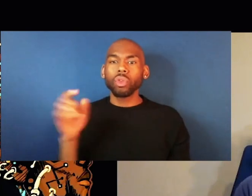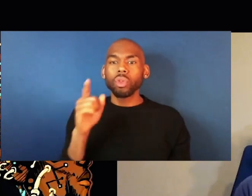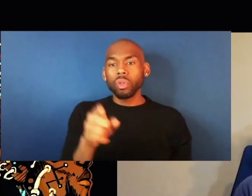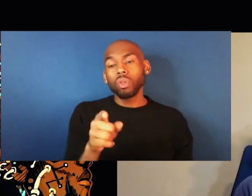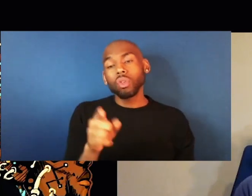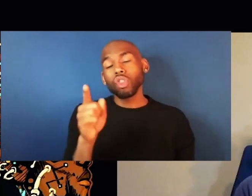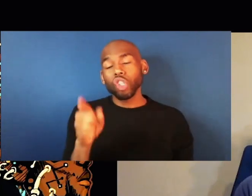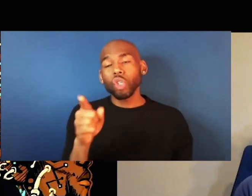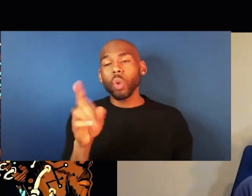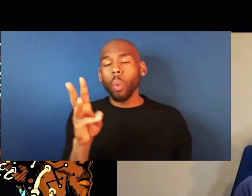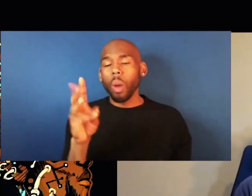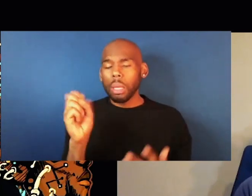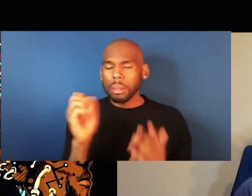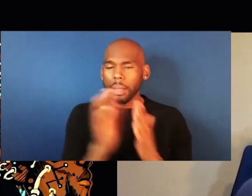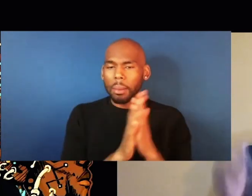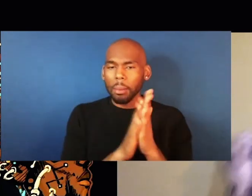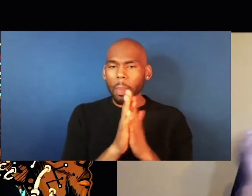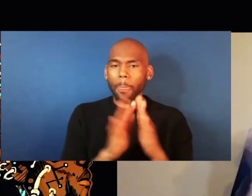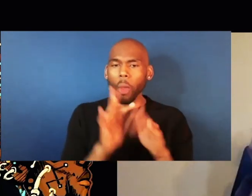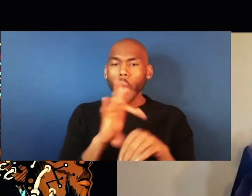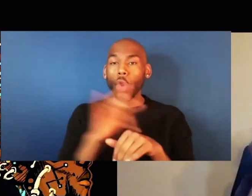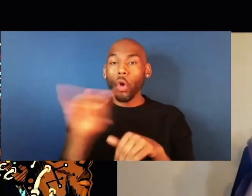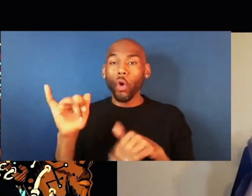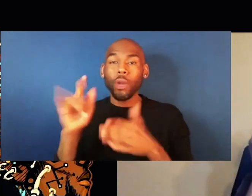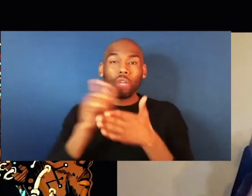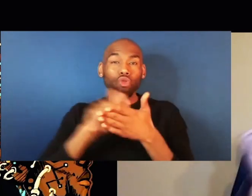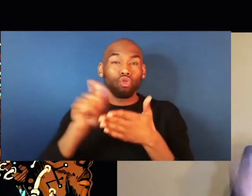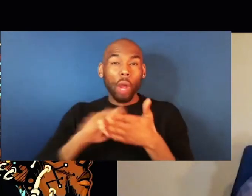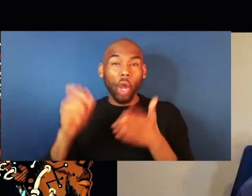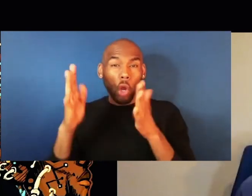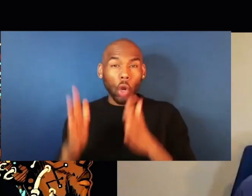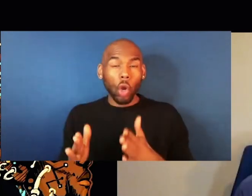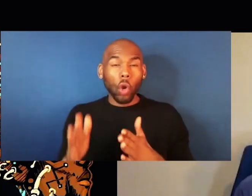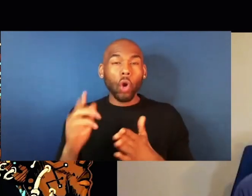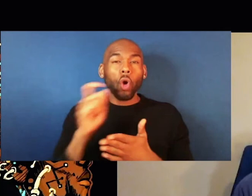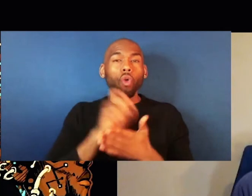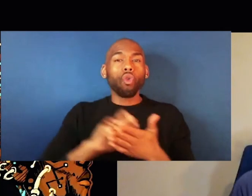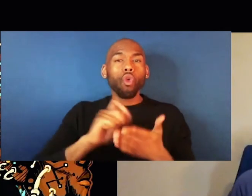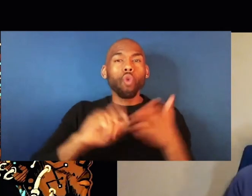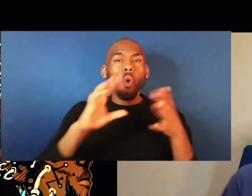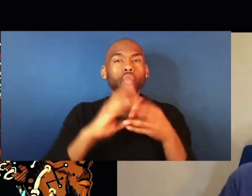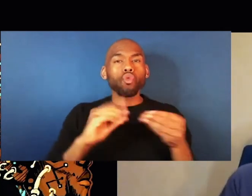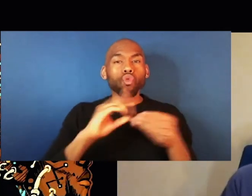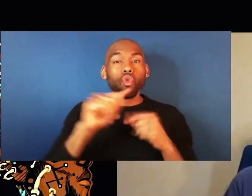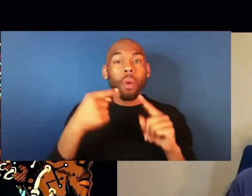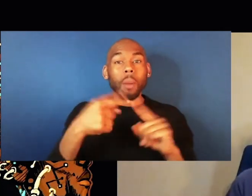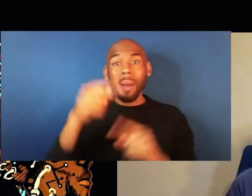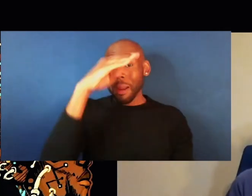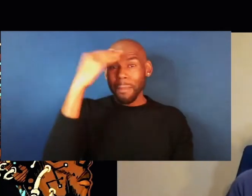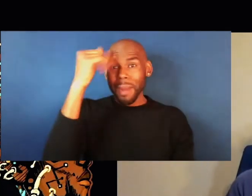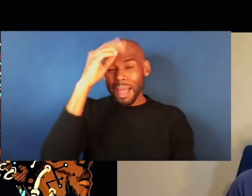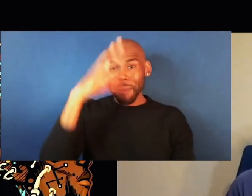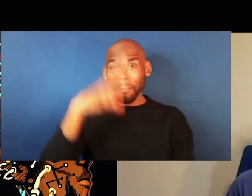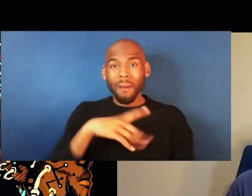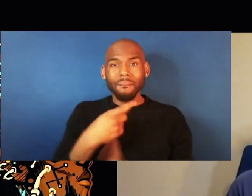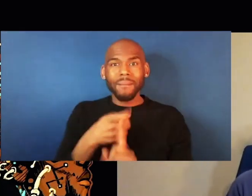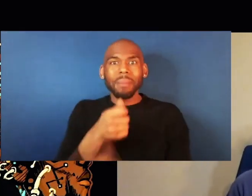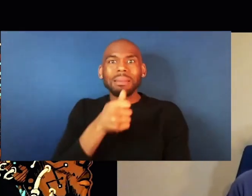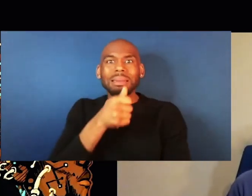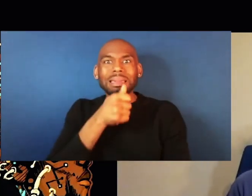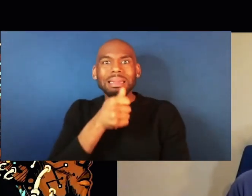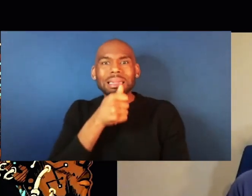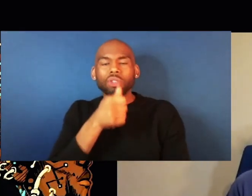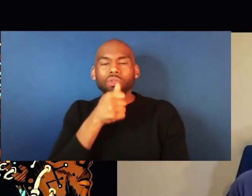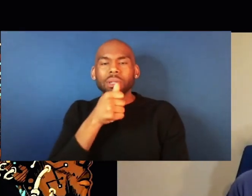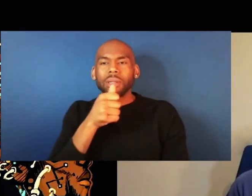about she wrote this, she was an early writer. She wrote this story about a Black man who's from